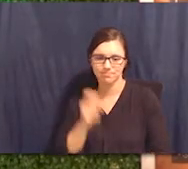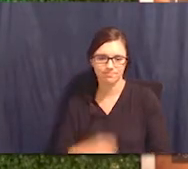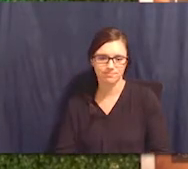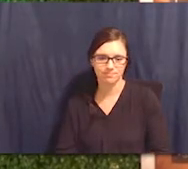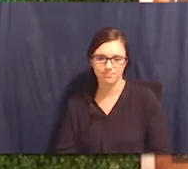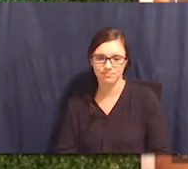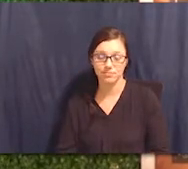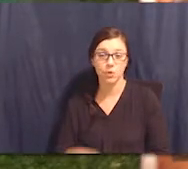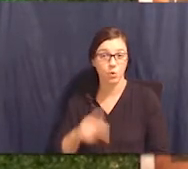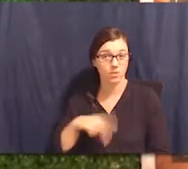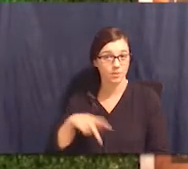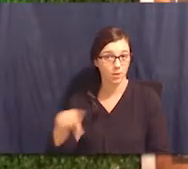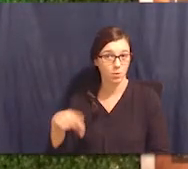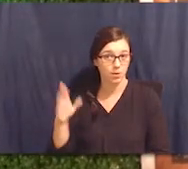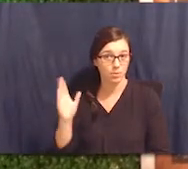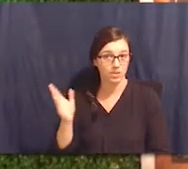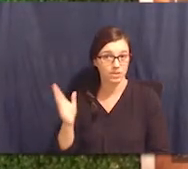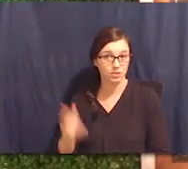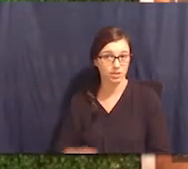Oh, the PowerPoint